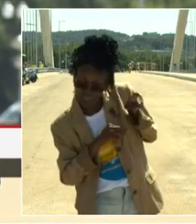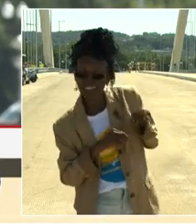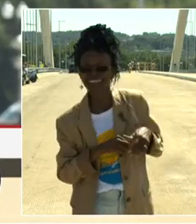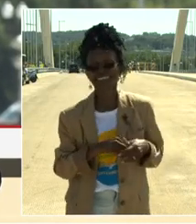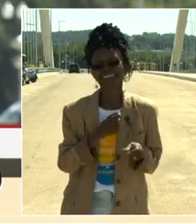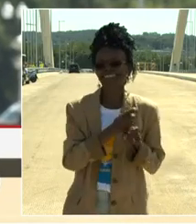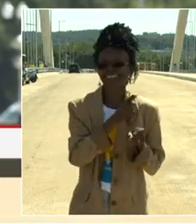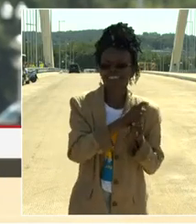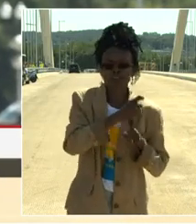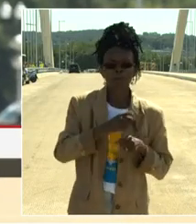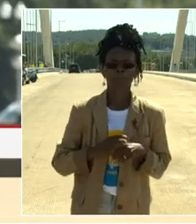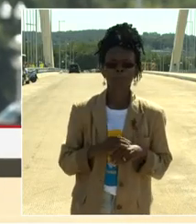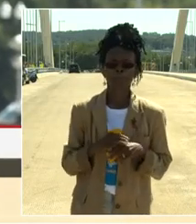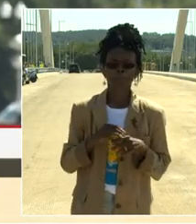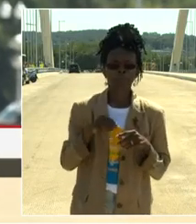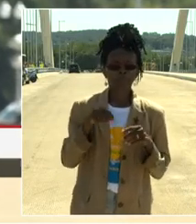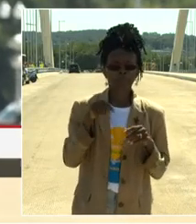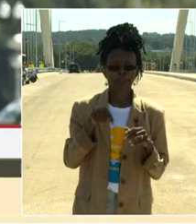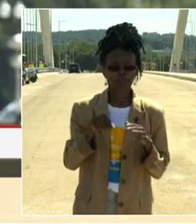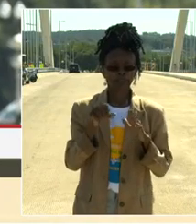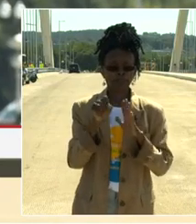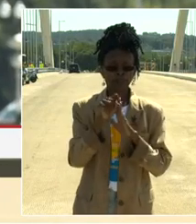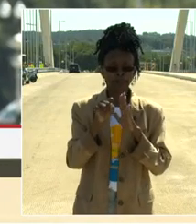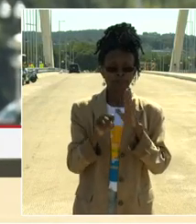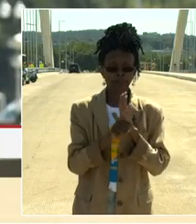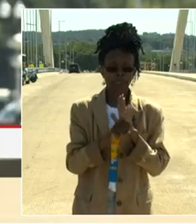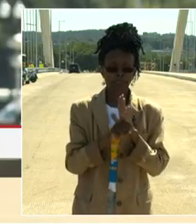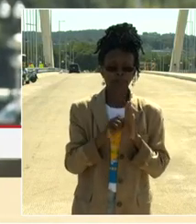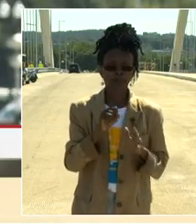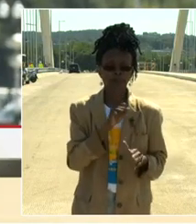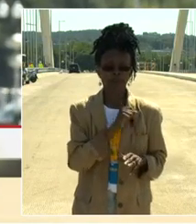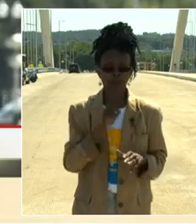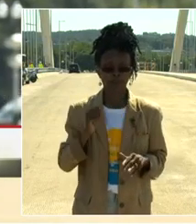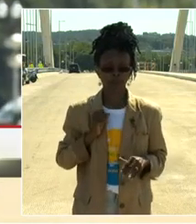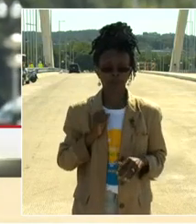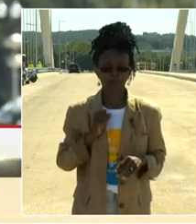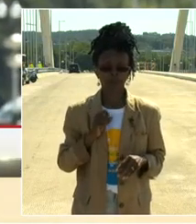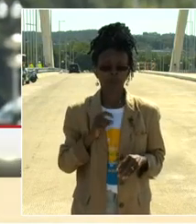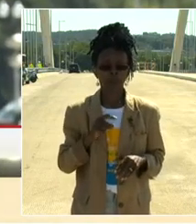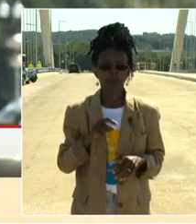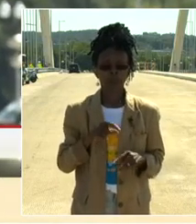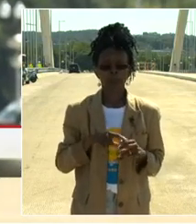State Senators Charles Allen and White,